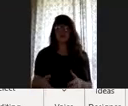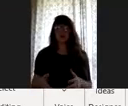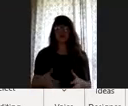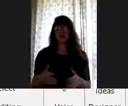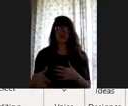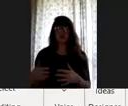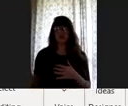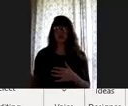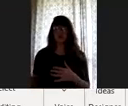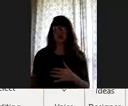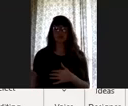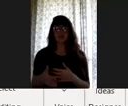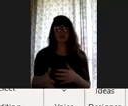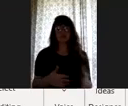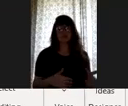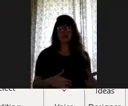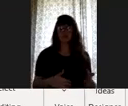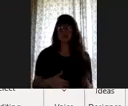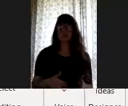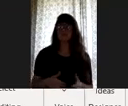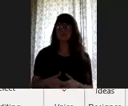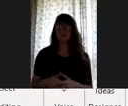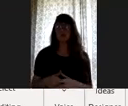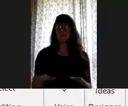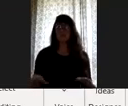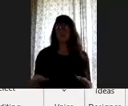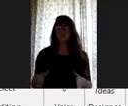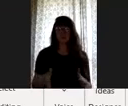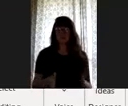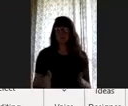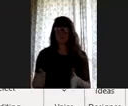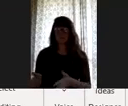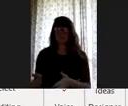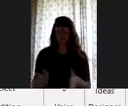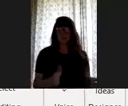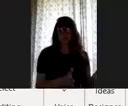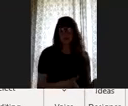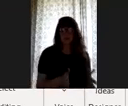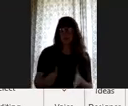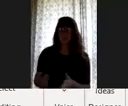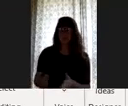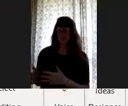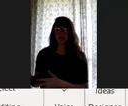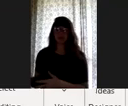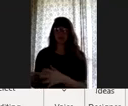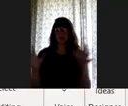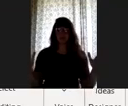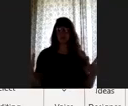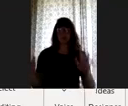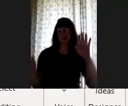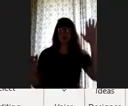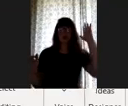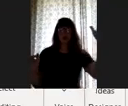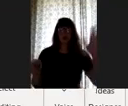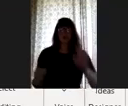because I feel like as we make more videos, those things will start to make sense. But so I don't overwhelm you, I'll just keep it with those. The position, experience, ultimate. So in your chart,